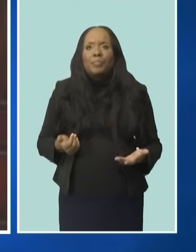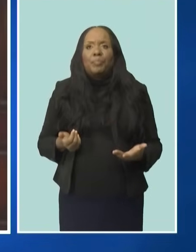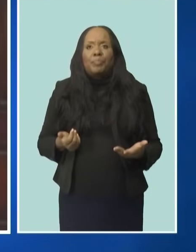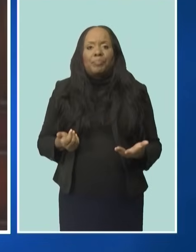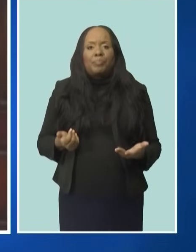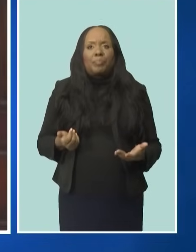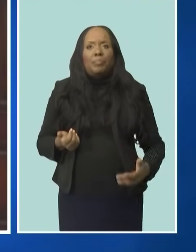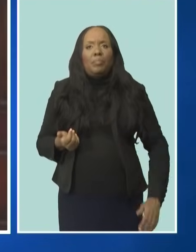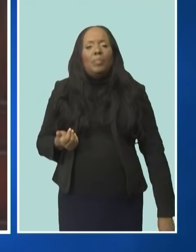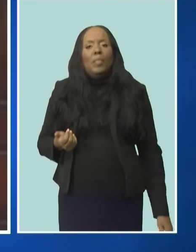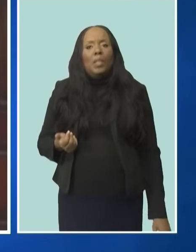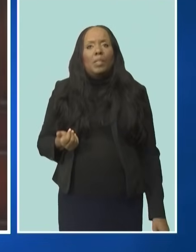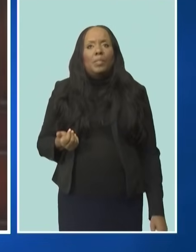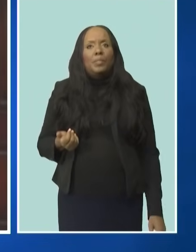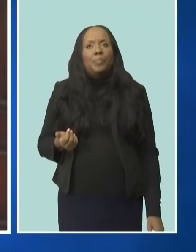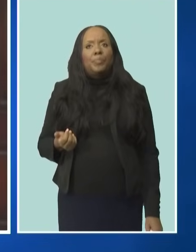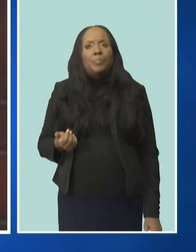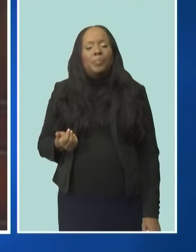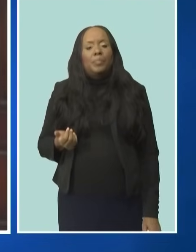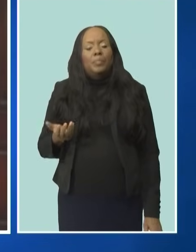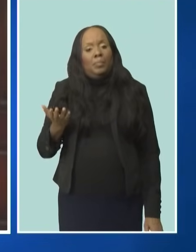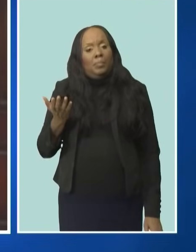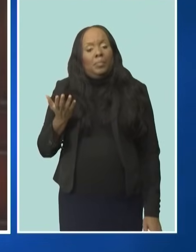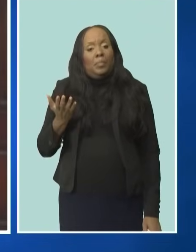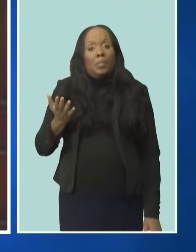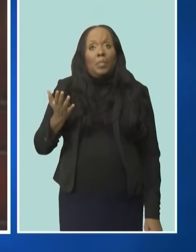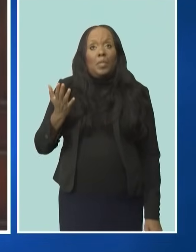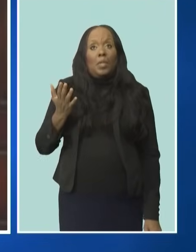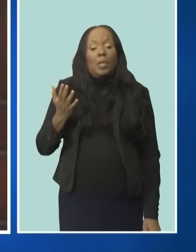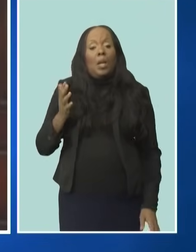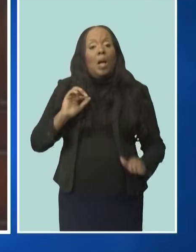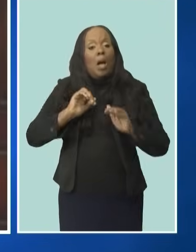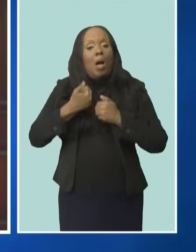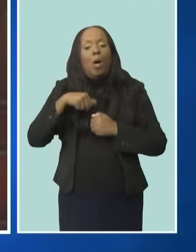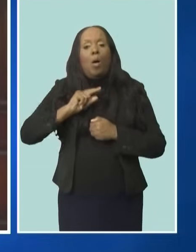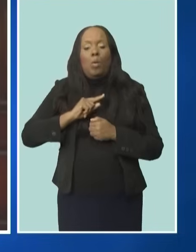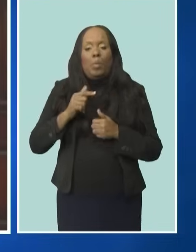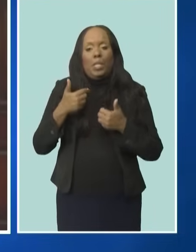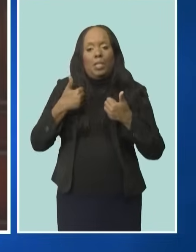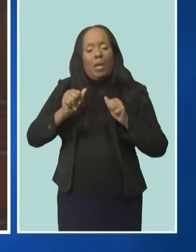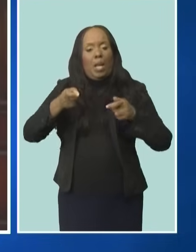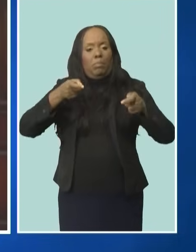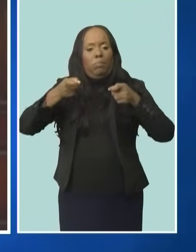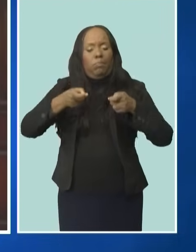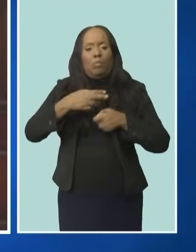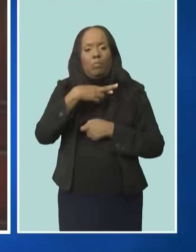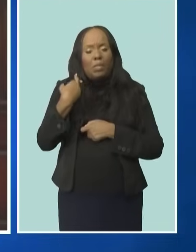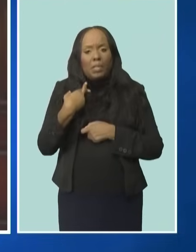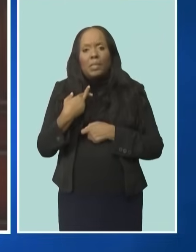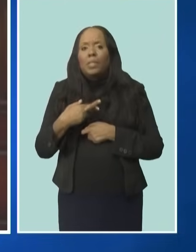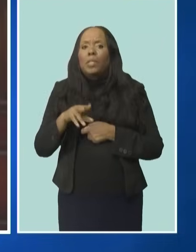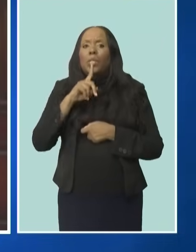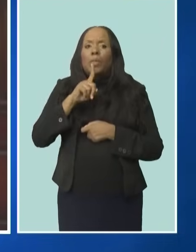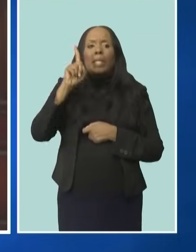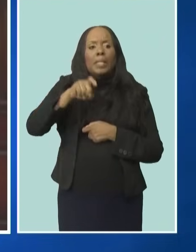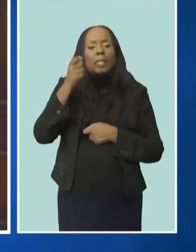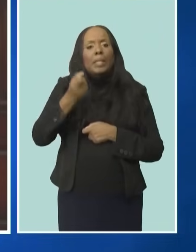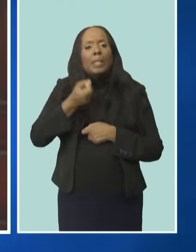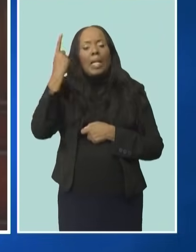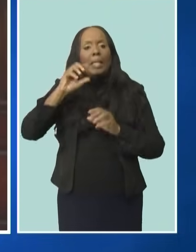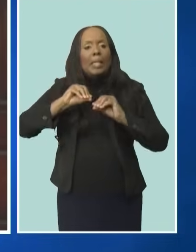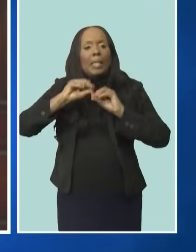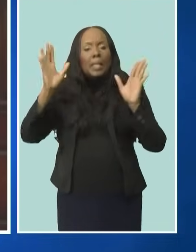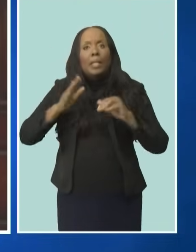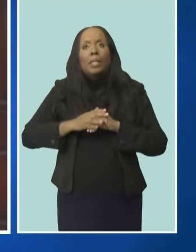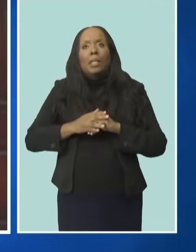one can mitigate against risk, sir, is important to understand and appreciate that as